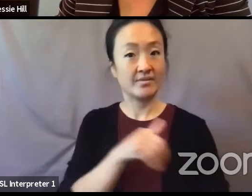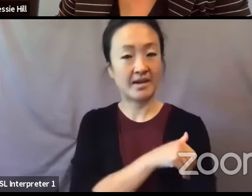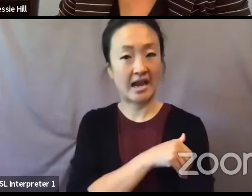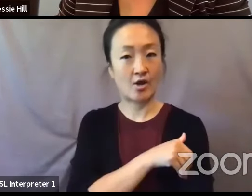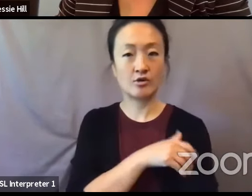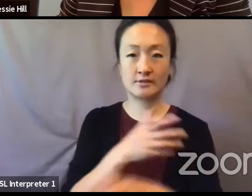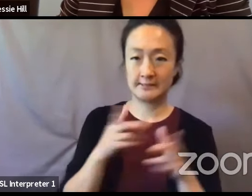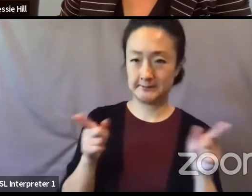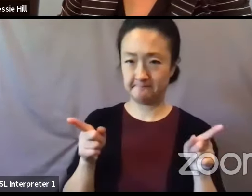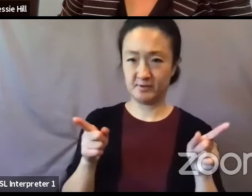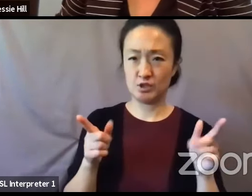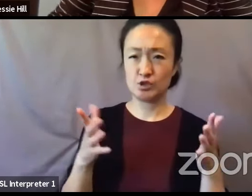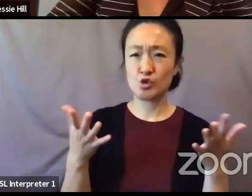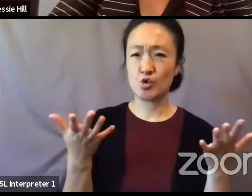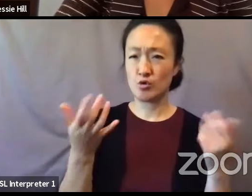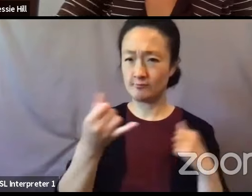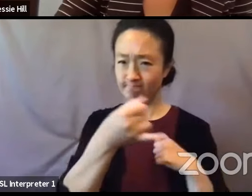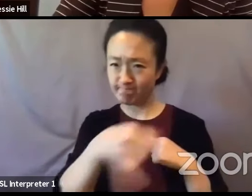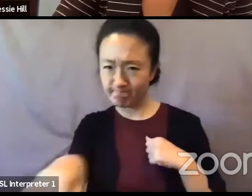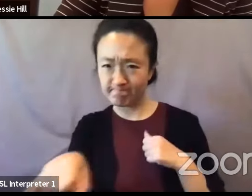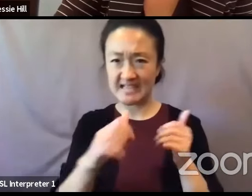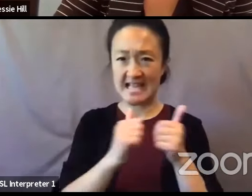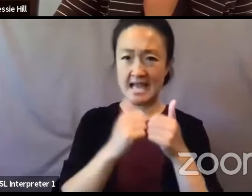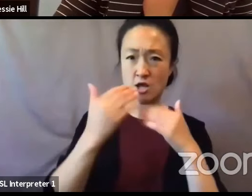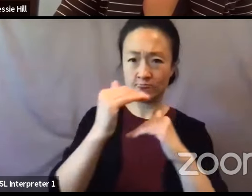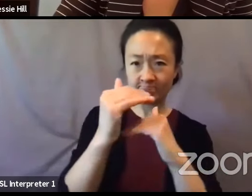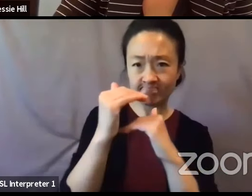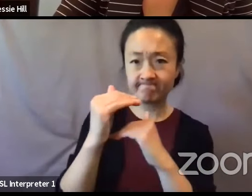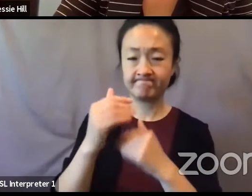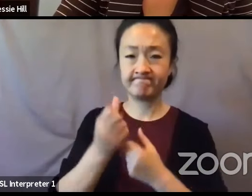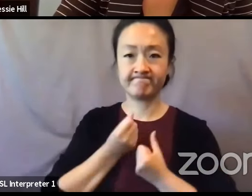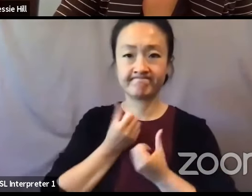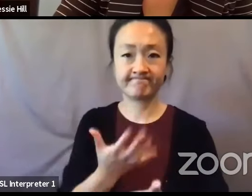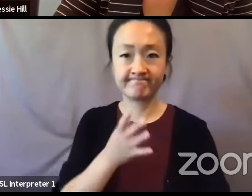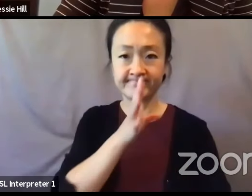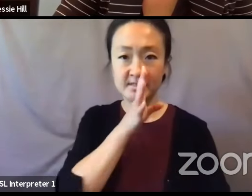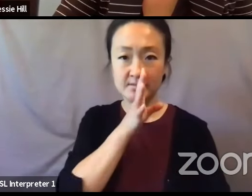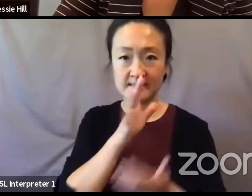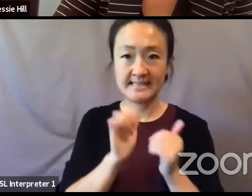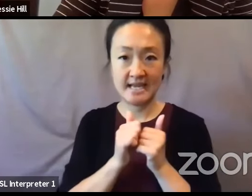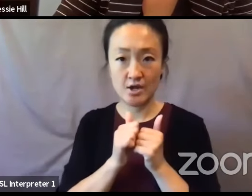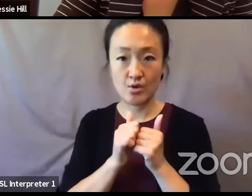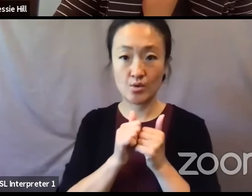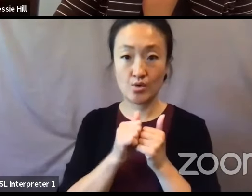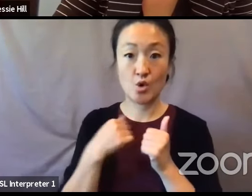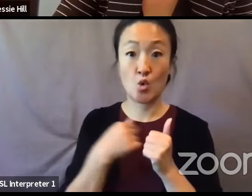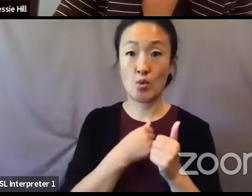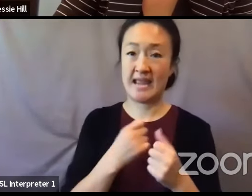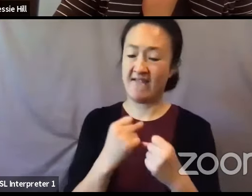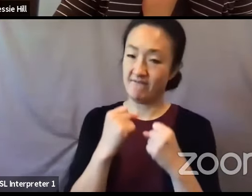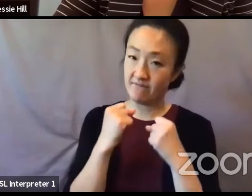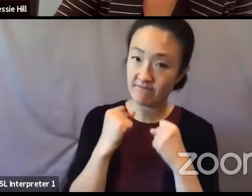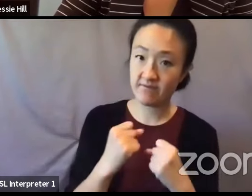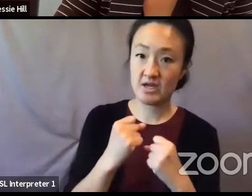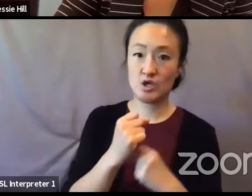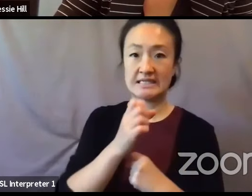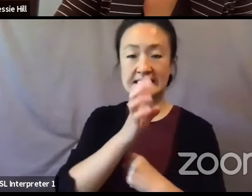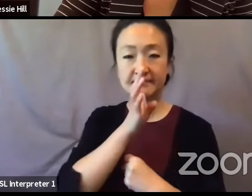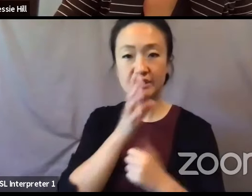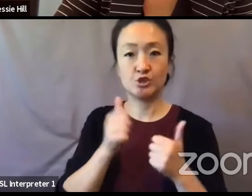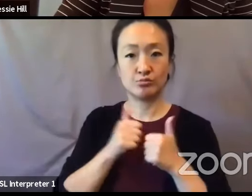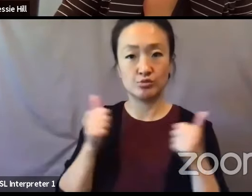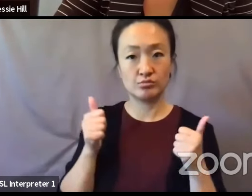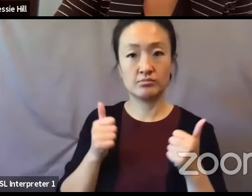precisely where we draw that line. Right now, we draw that line in a very speech protective place. Doctrines